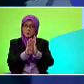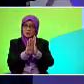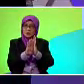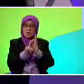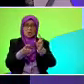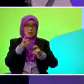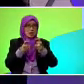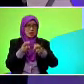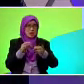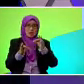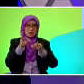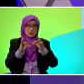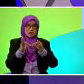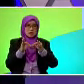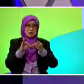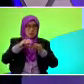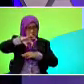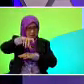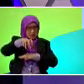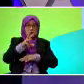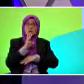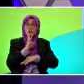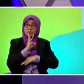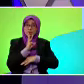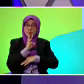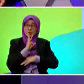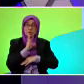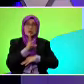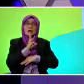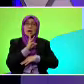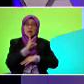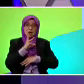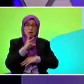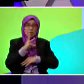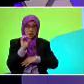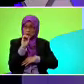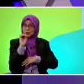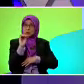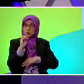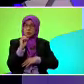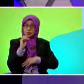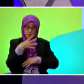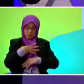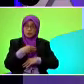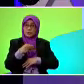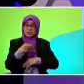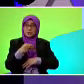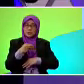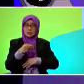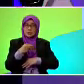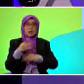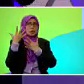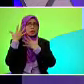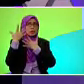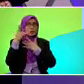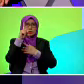water or distilled water like Akil used or mineral water, it won't change after 1 day, 2 days, 1 week, maybe 1